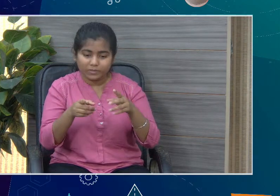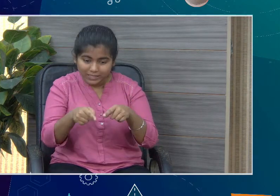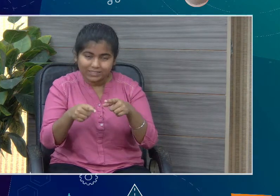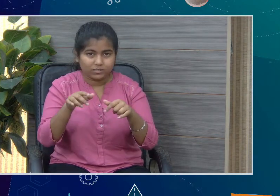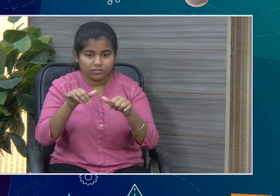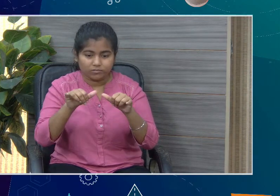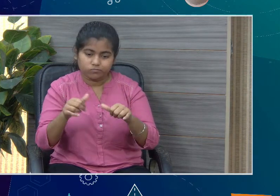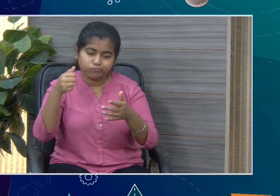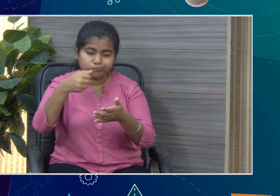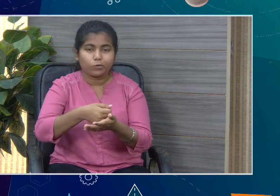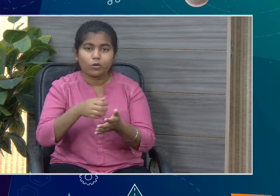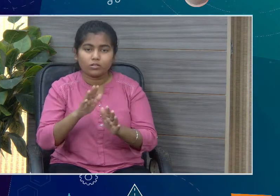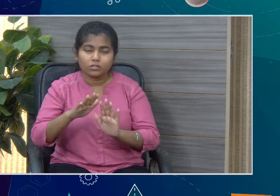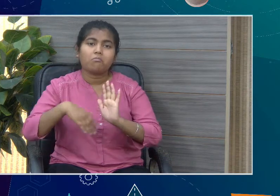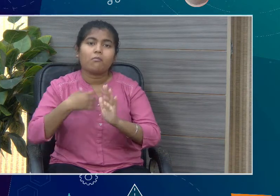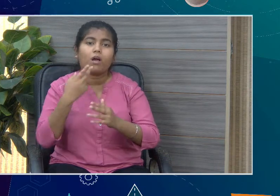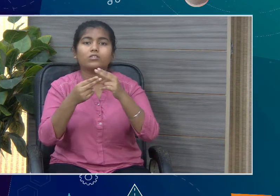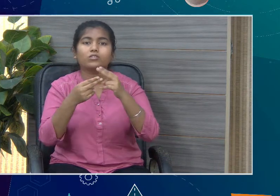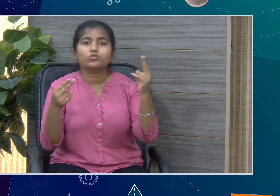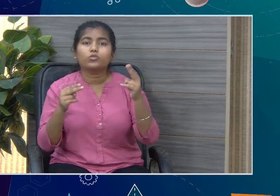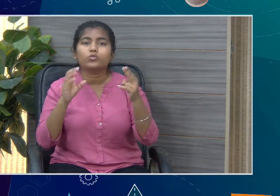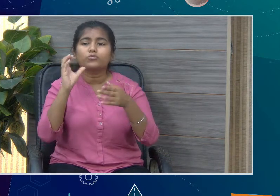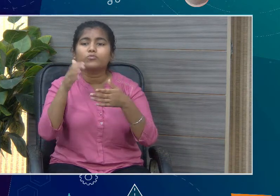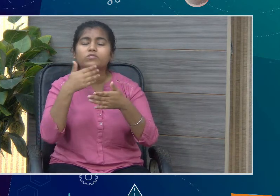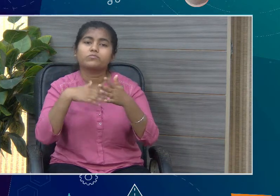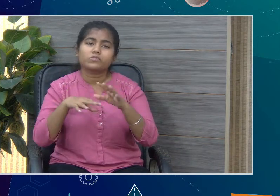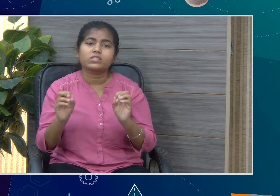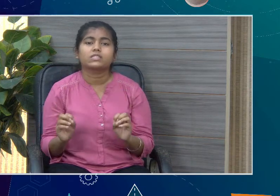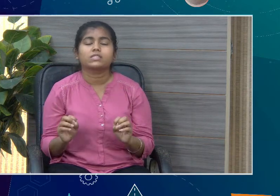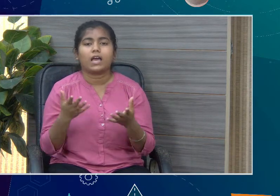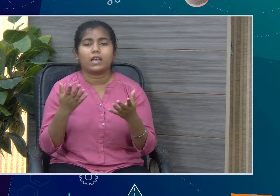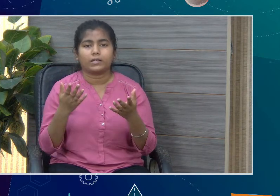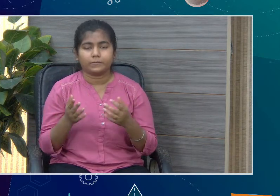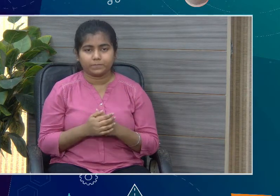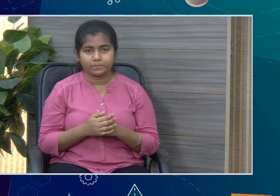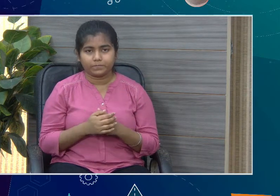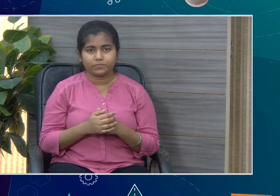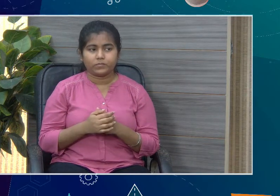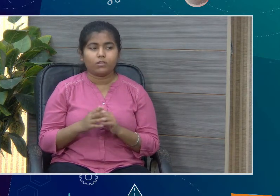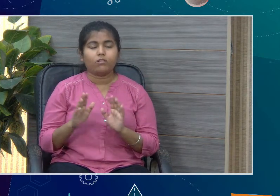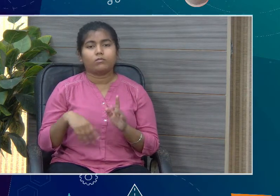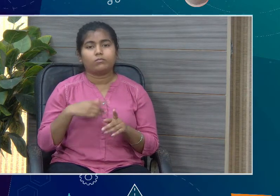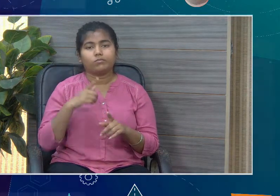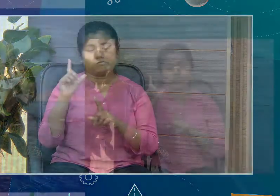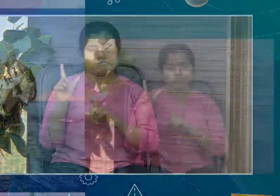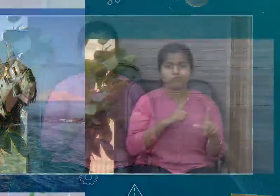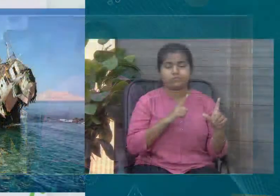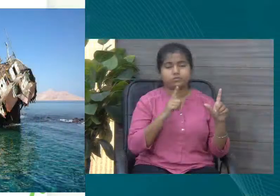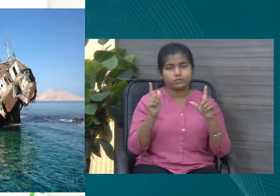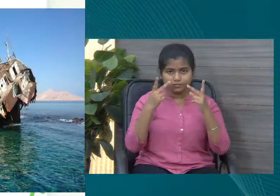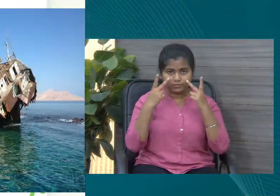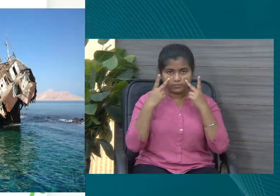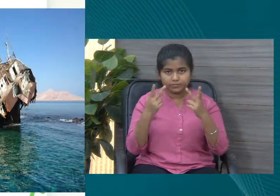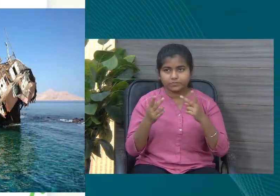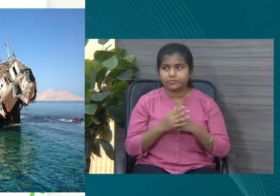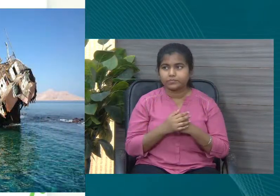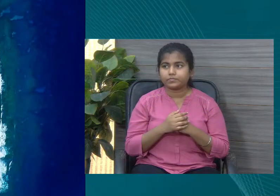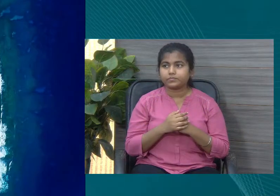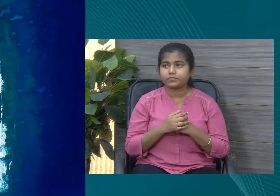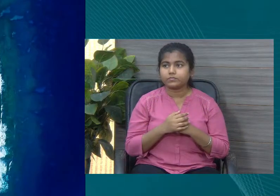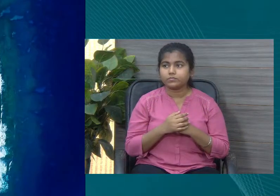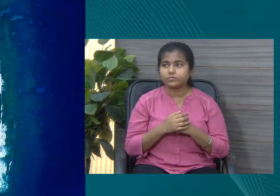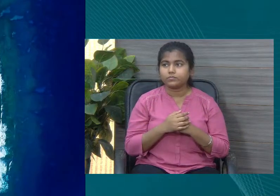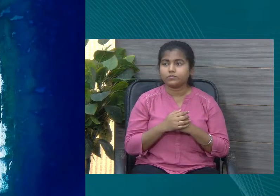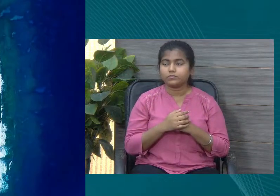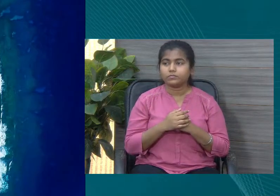Okay, that's quite interesting to know, ma'am. So we can move on to our next slide. Yes, ma'am. So we can have a look. Next